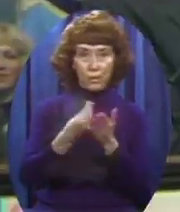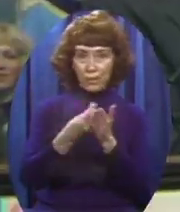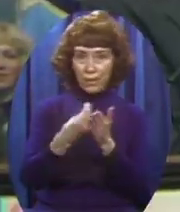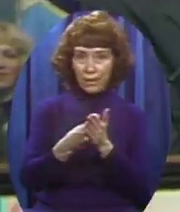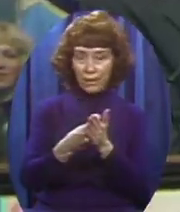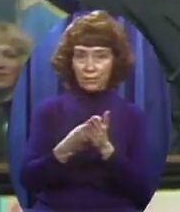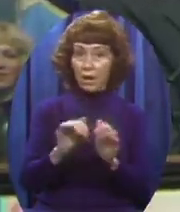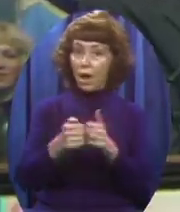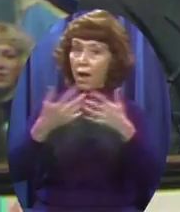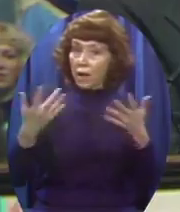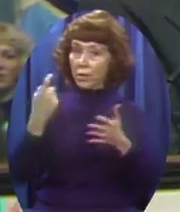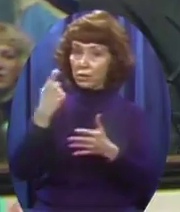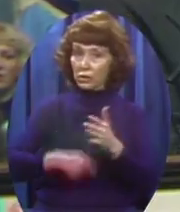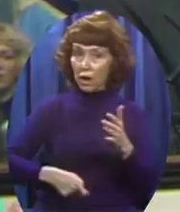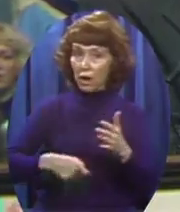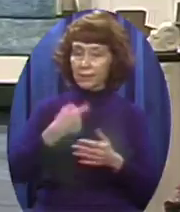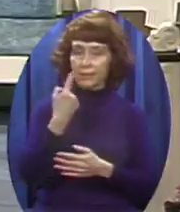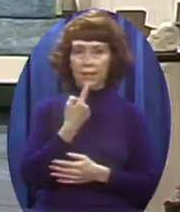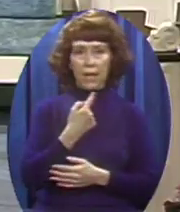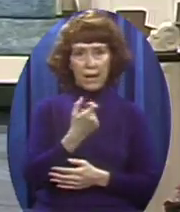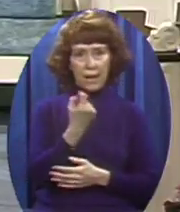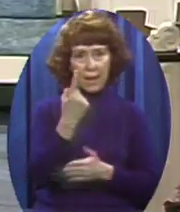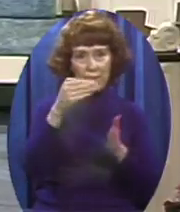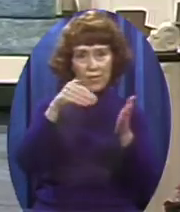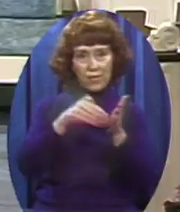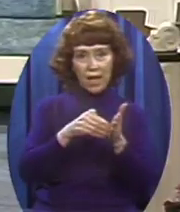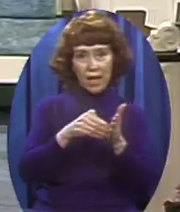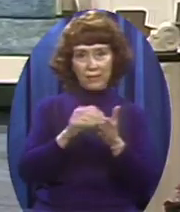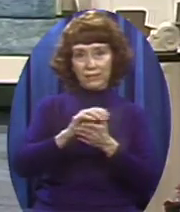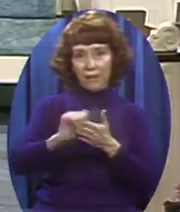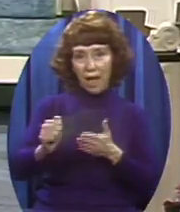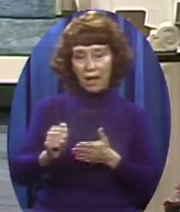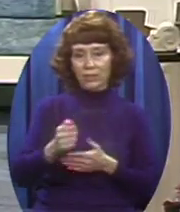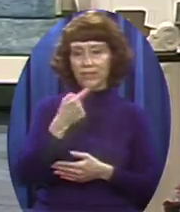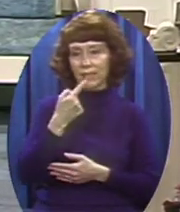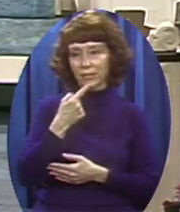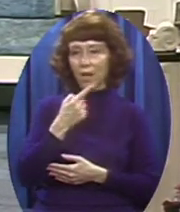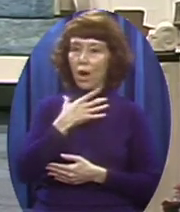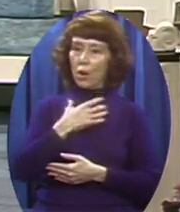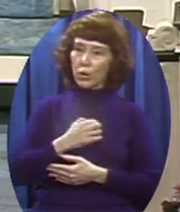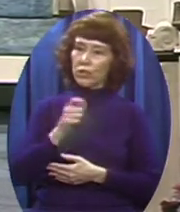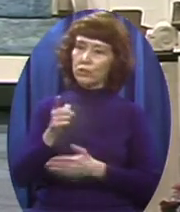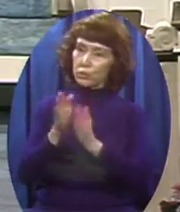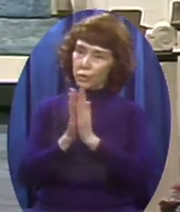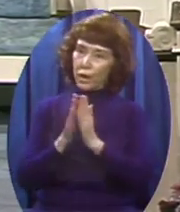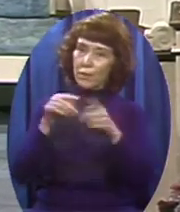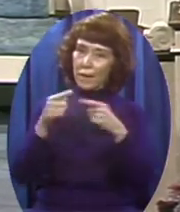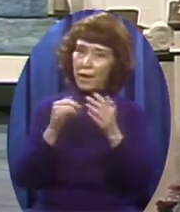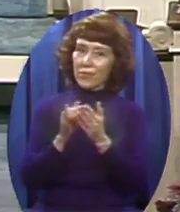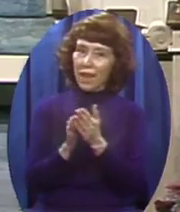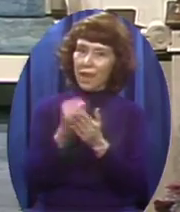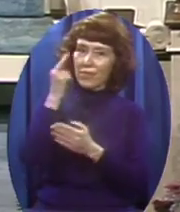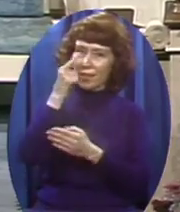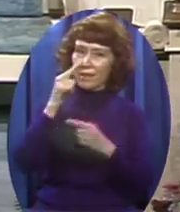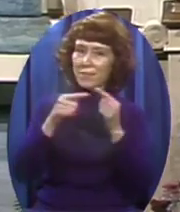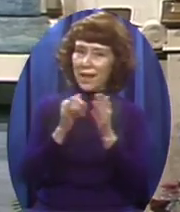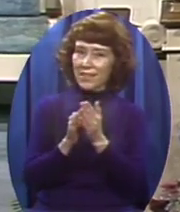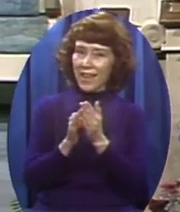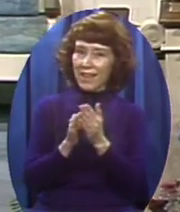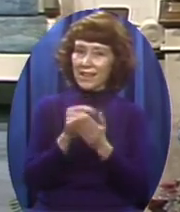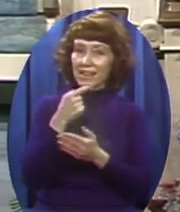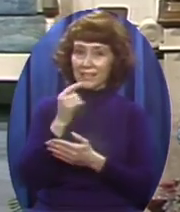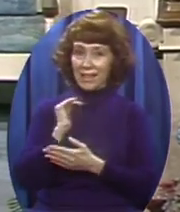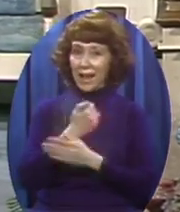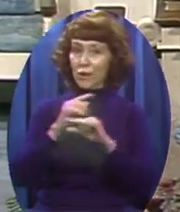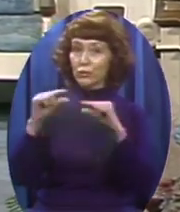said, $11,000. He said, we just wish you'd pray about it and so forth. And said he said, you know, we're going to be over there at church with you Sunday, our